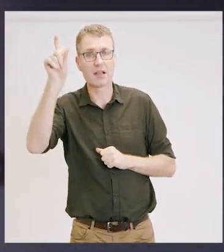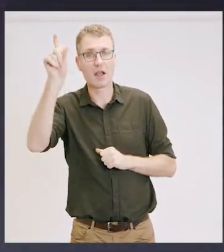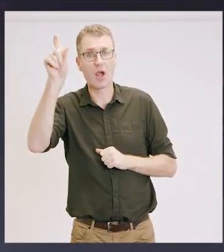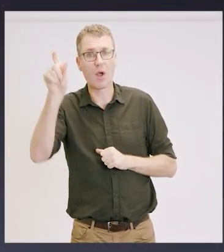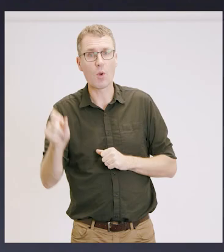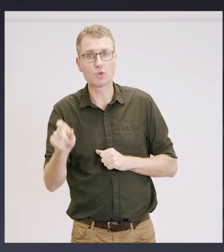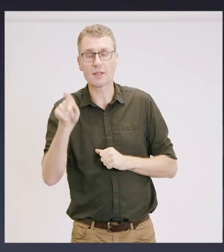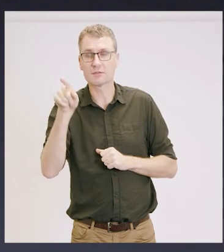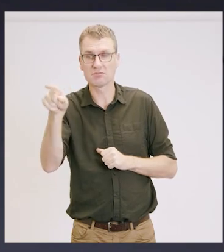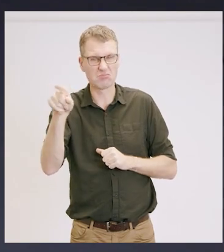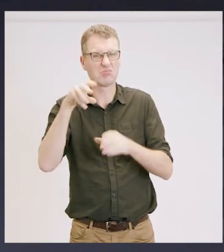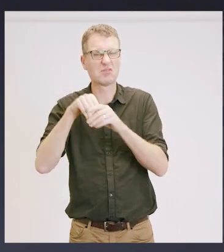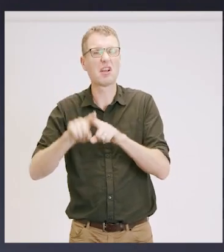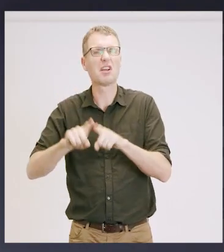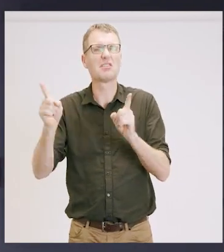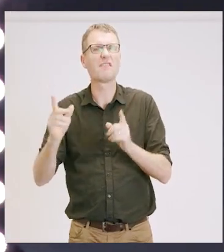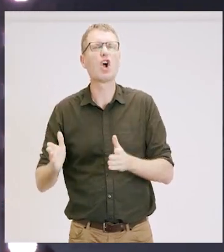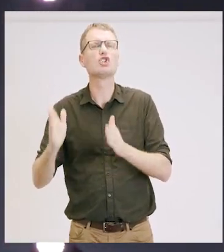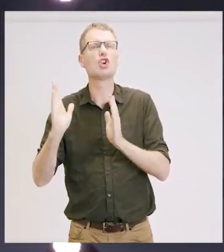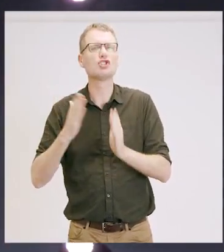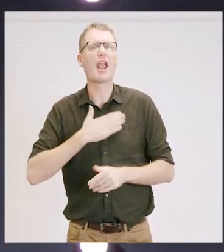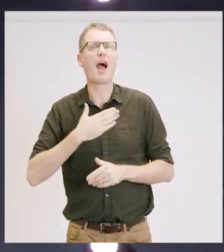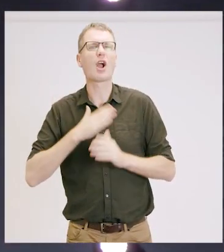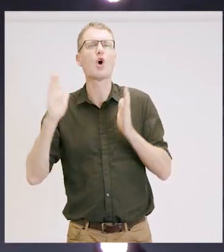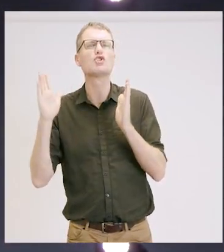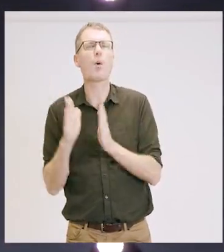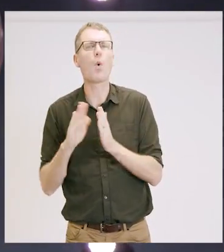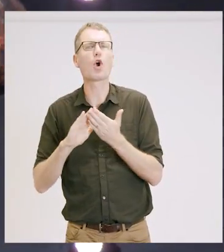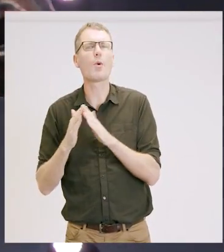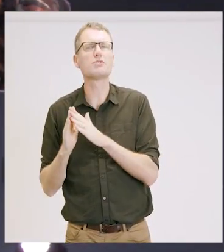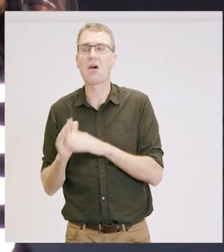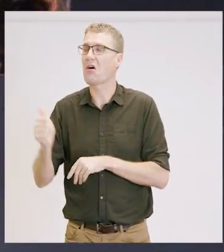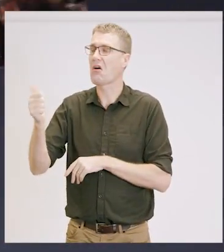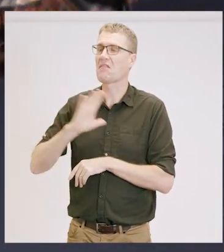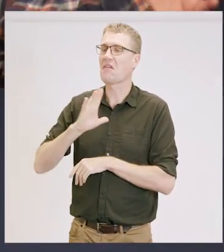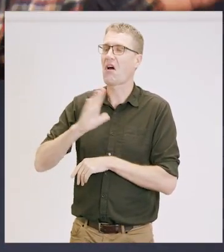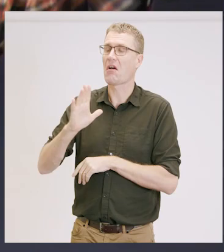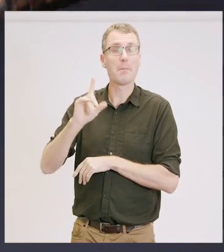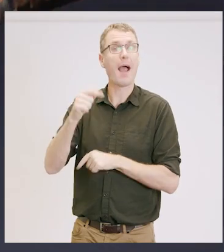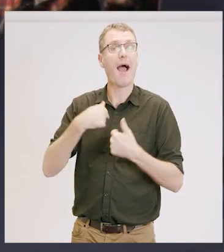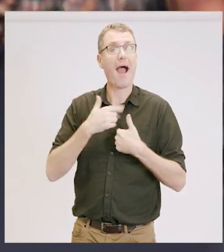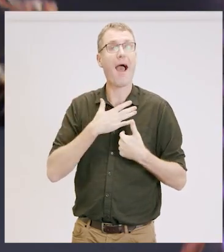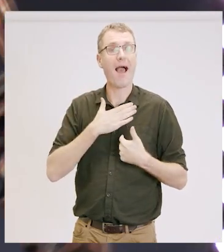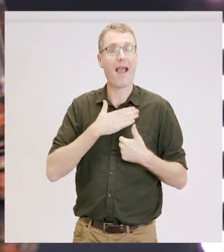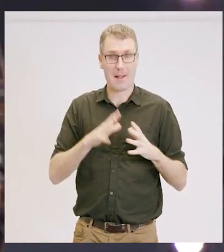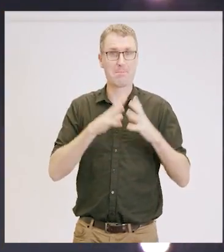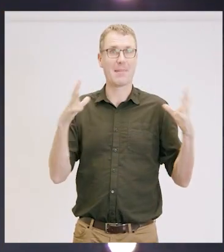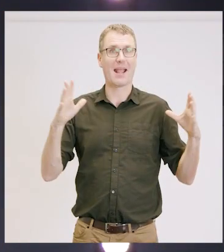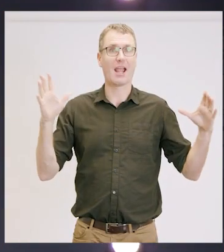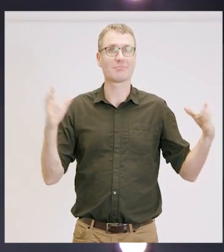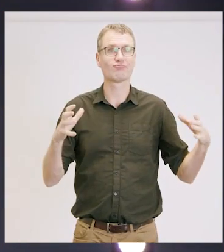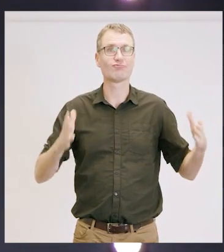very small community. And that's cool if you want to be just in a small place. I love being in a place that's large because we can change the